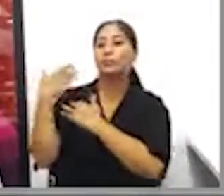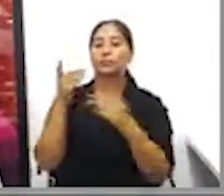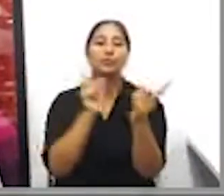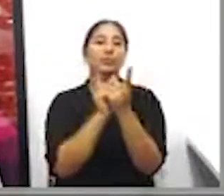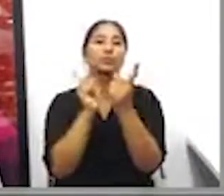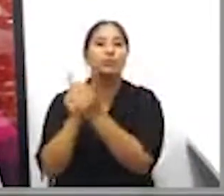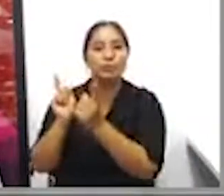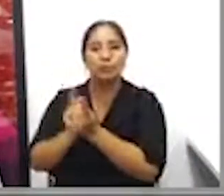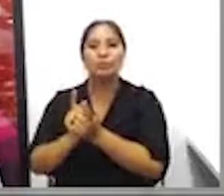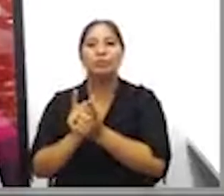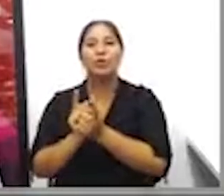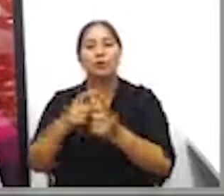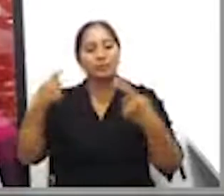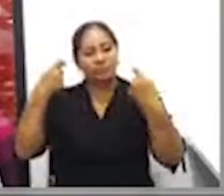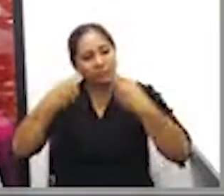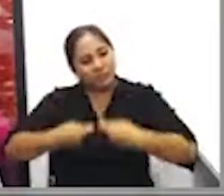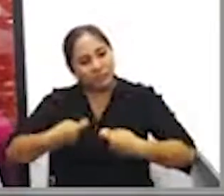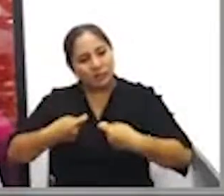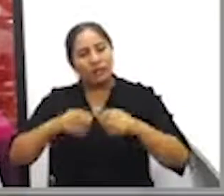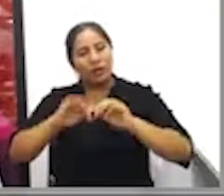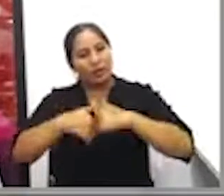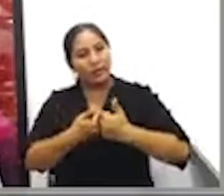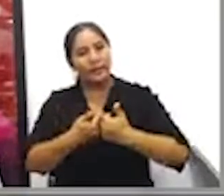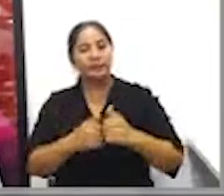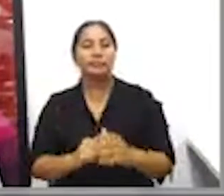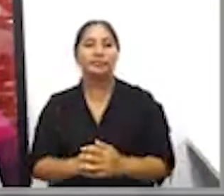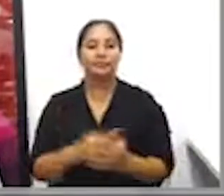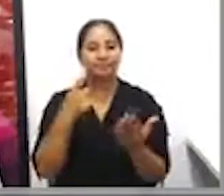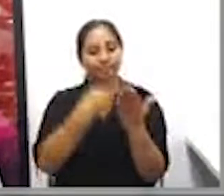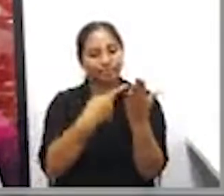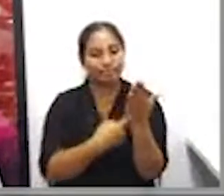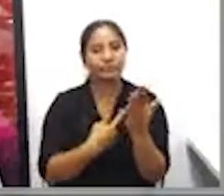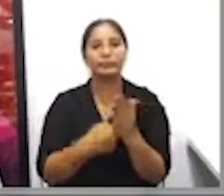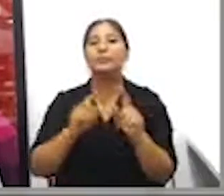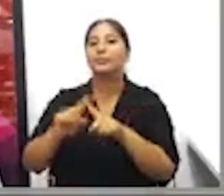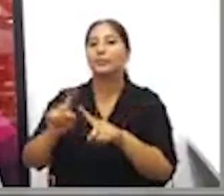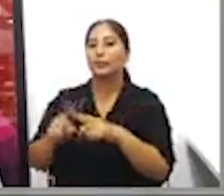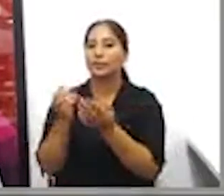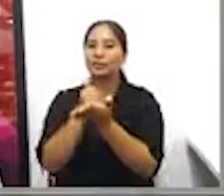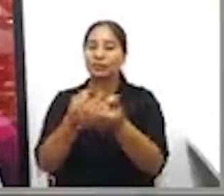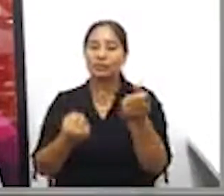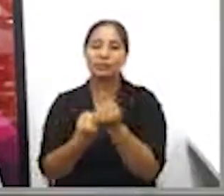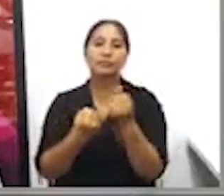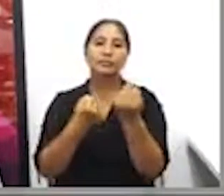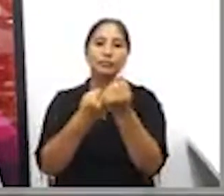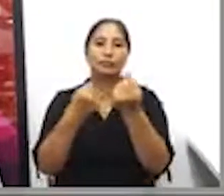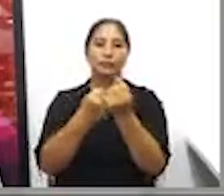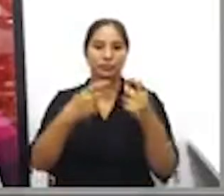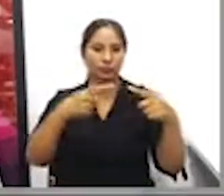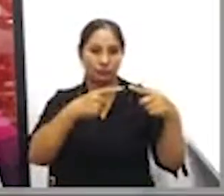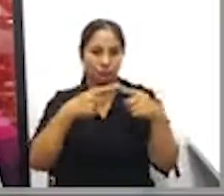They can help support you in your ambition and what you want to do. They can cheer you on.